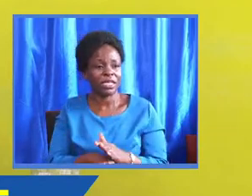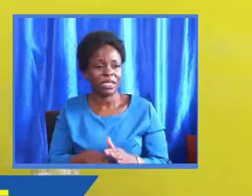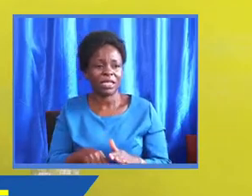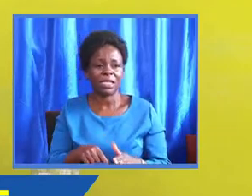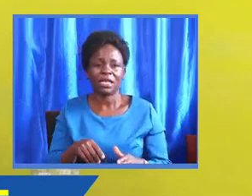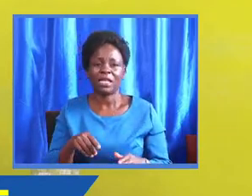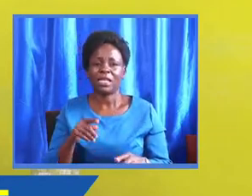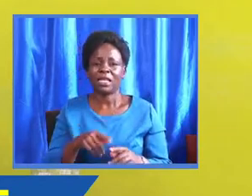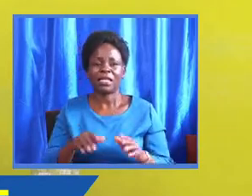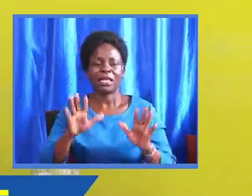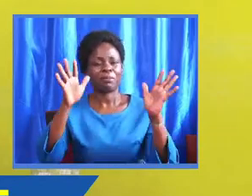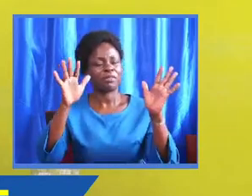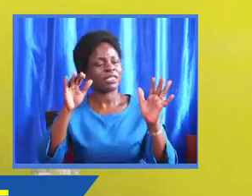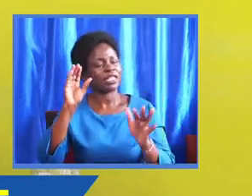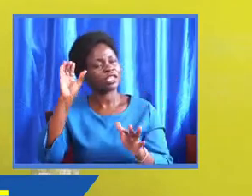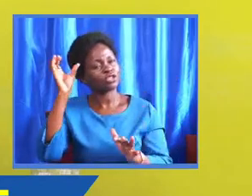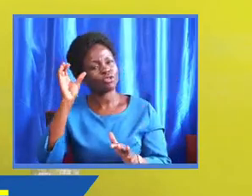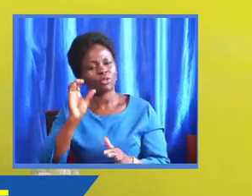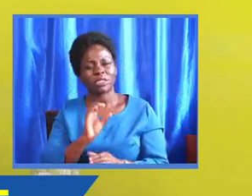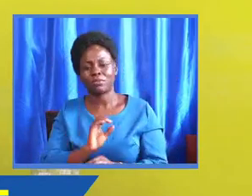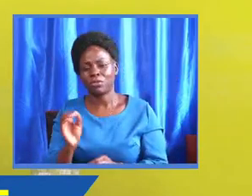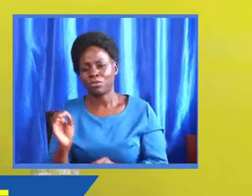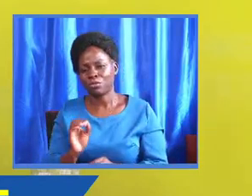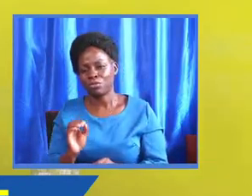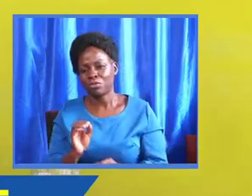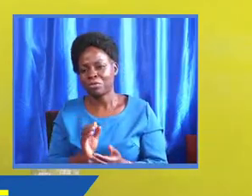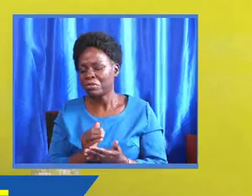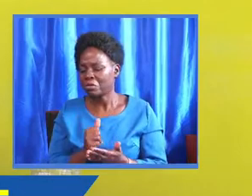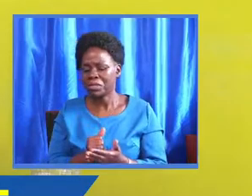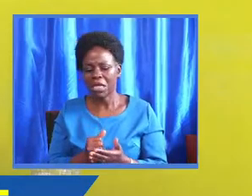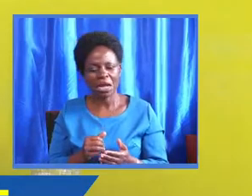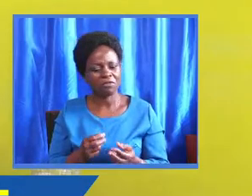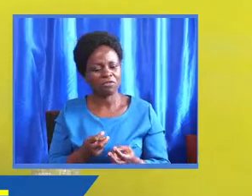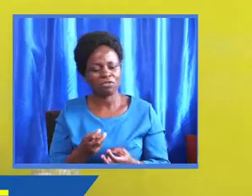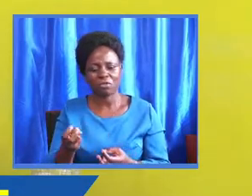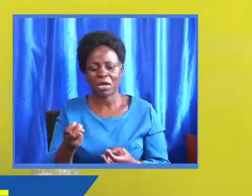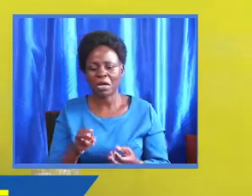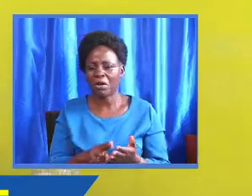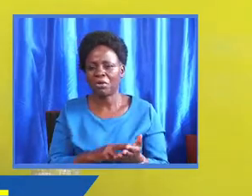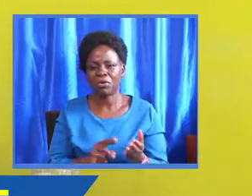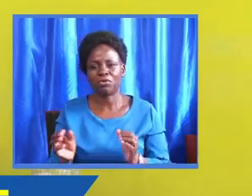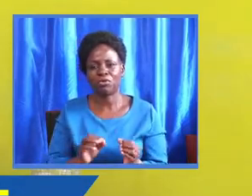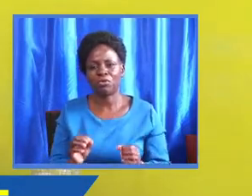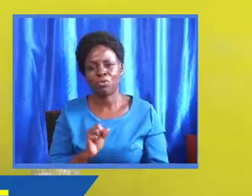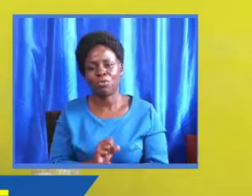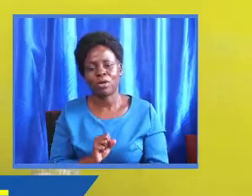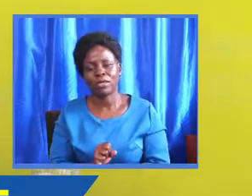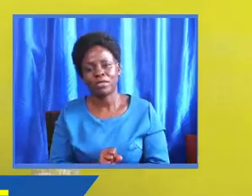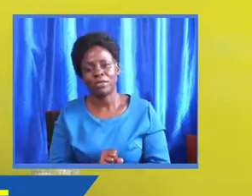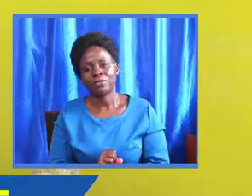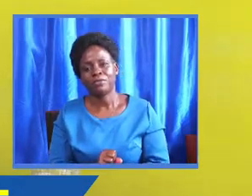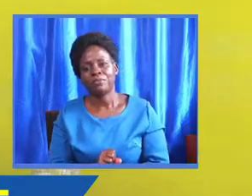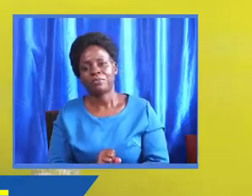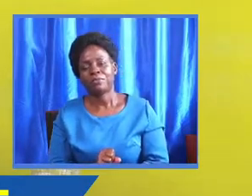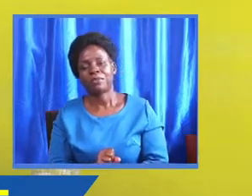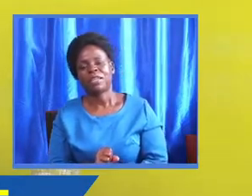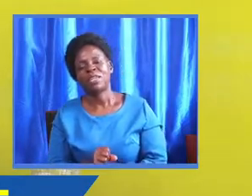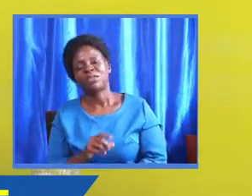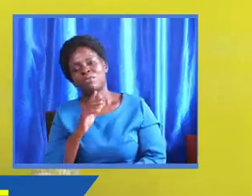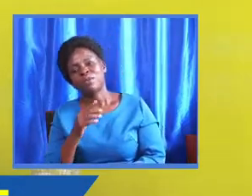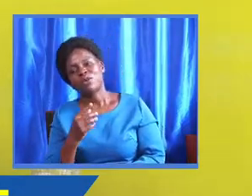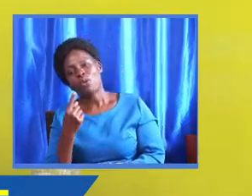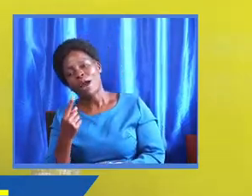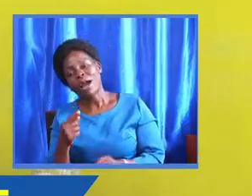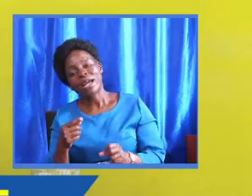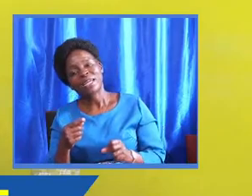yet appreciated this concept because they have no track record of it working. So it will take one to kick